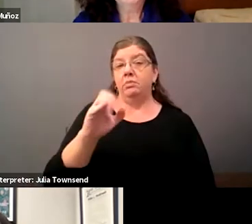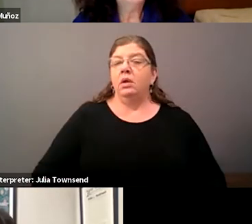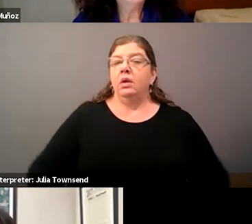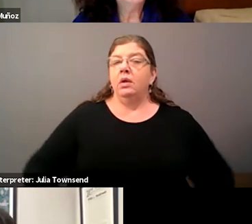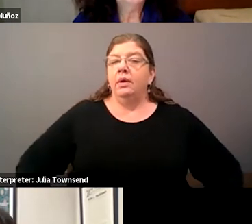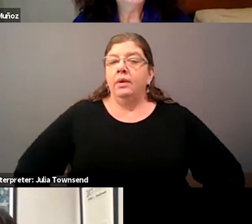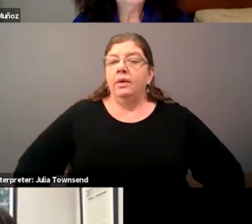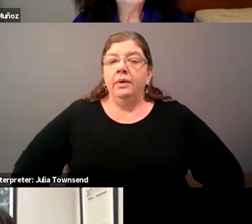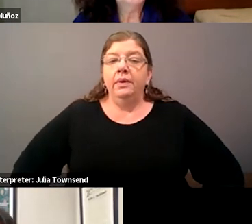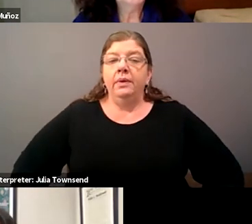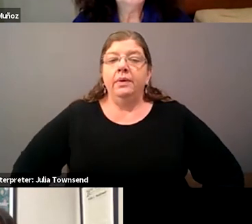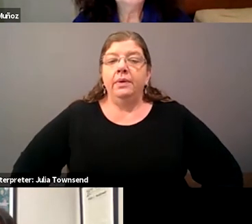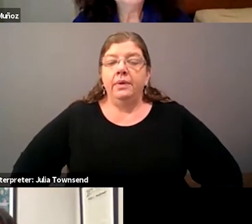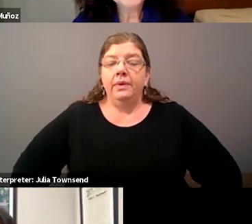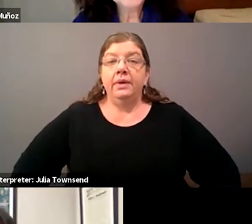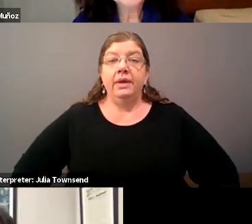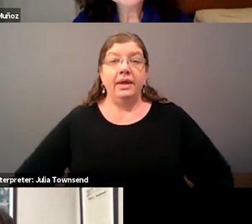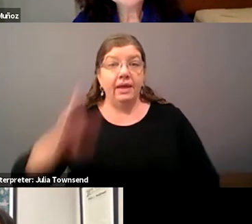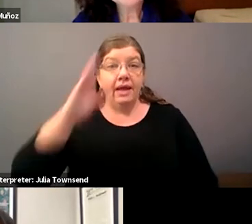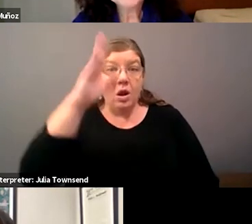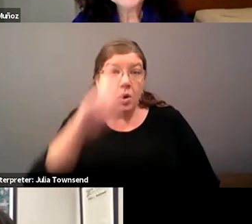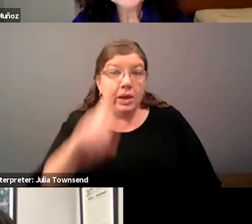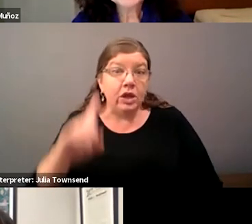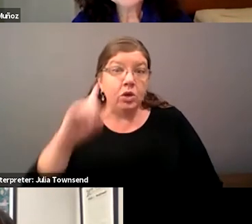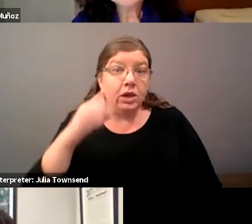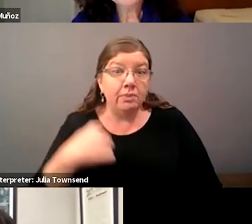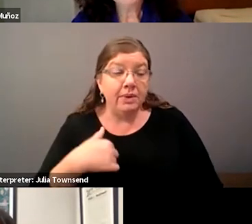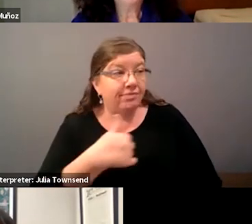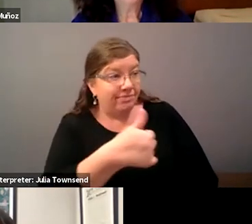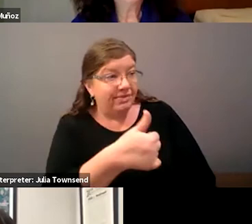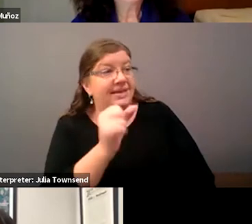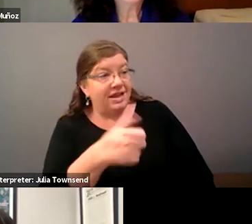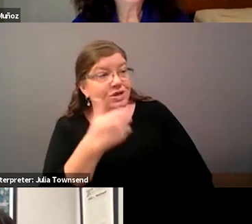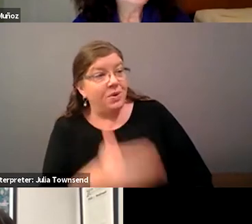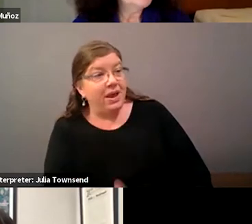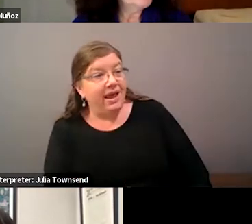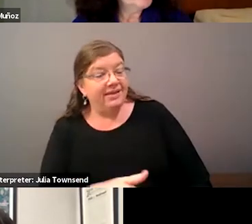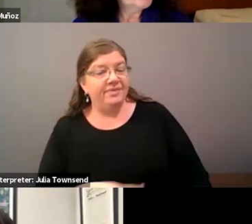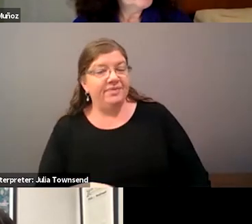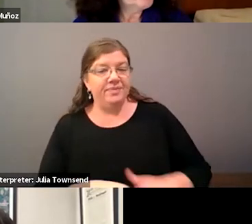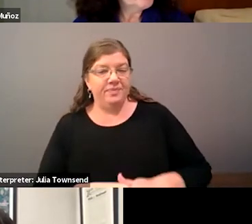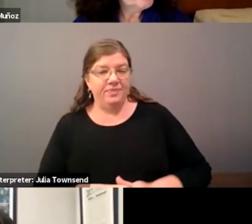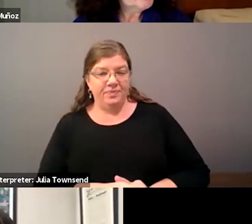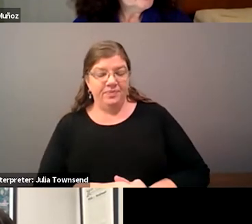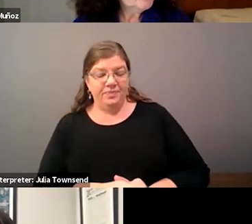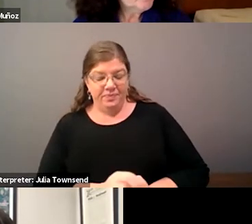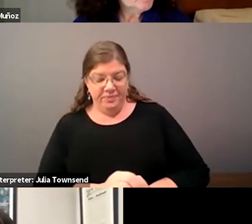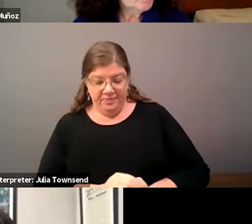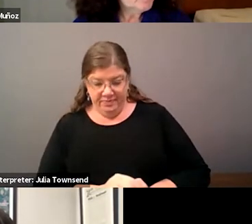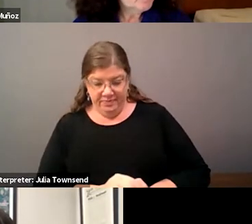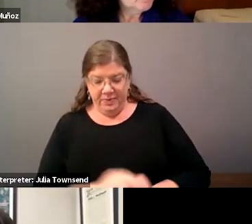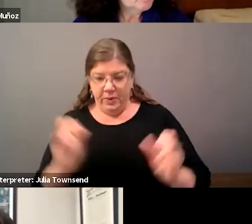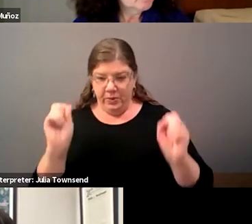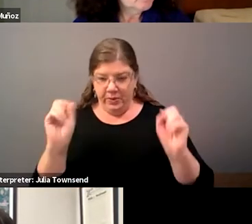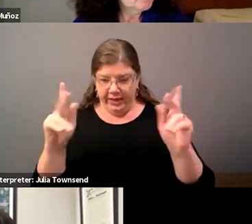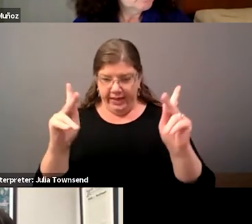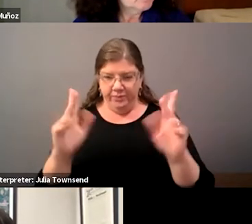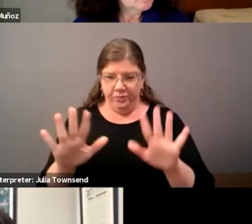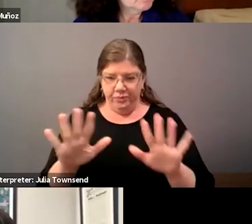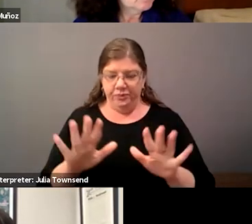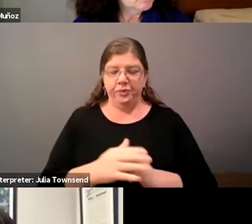parmay hello can you hear me yes you can go ahead okay